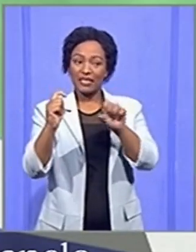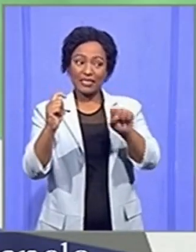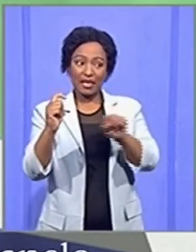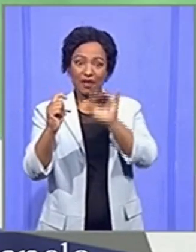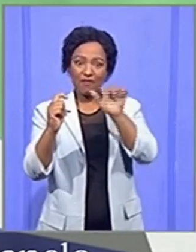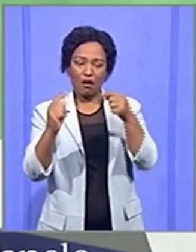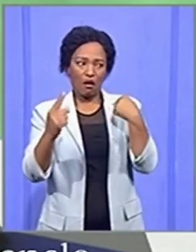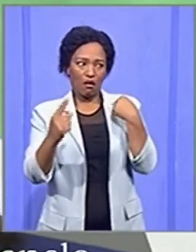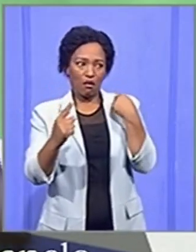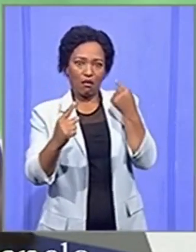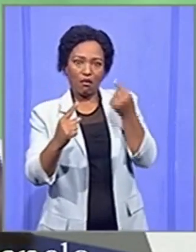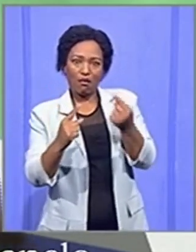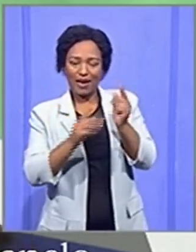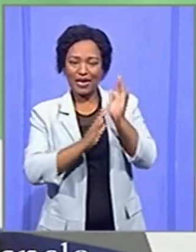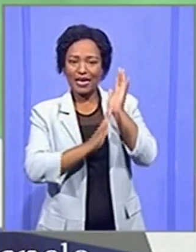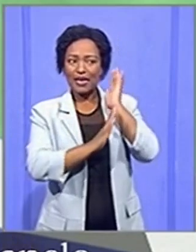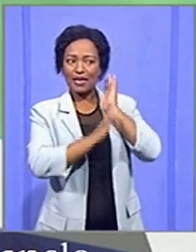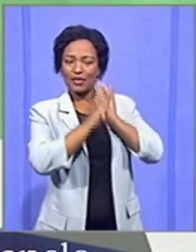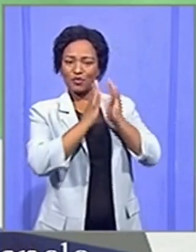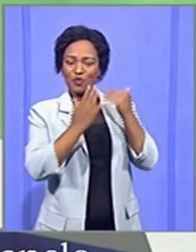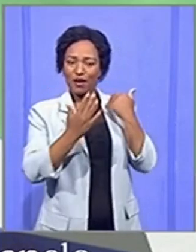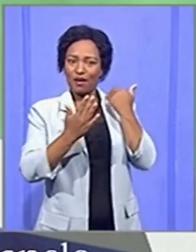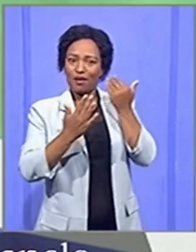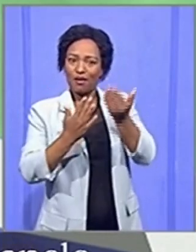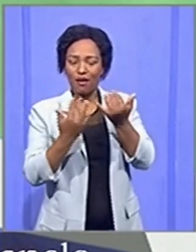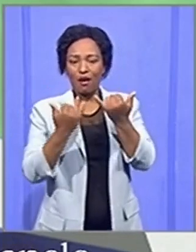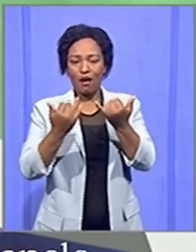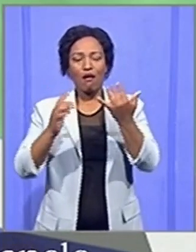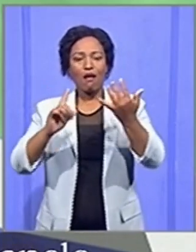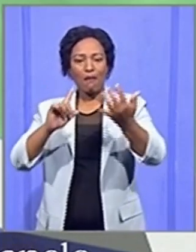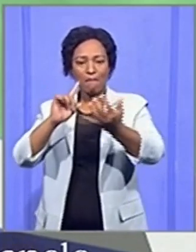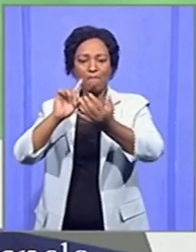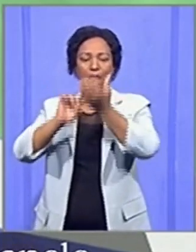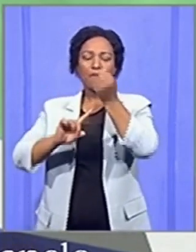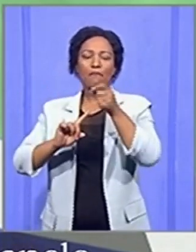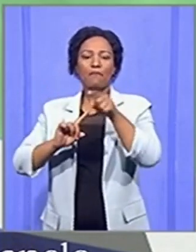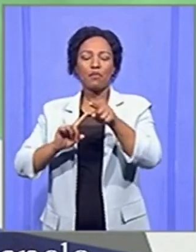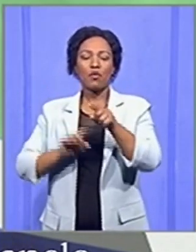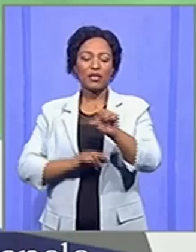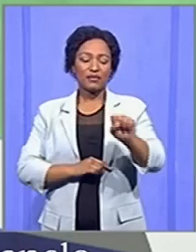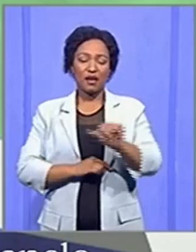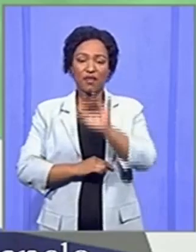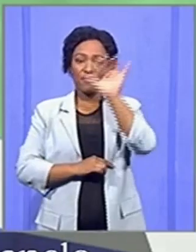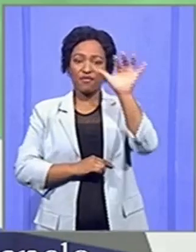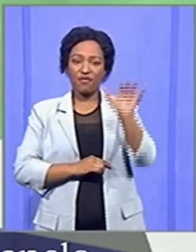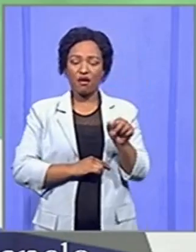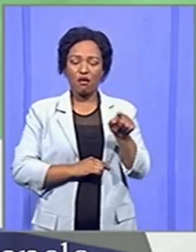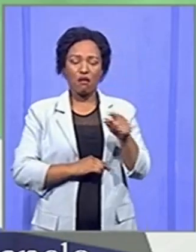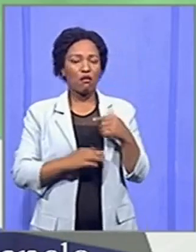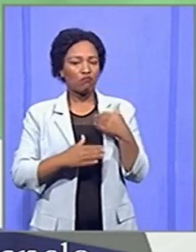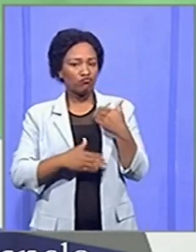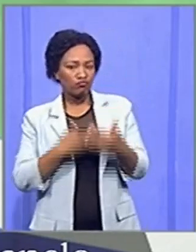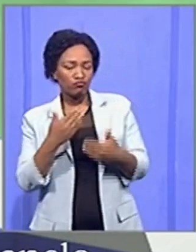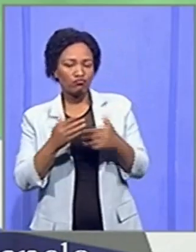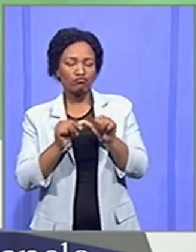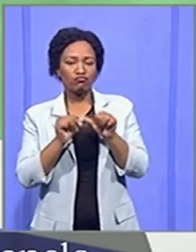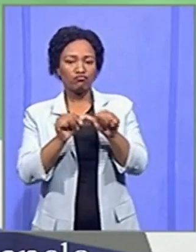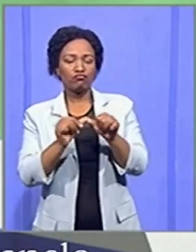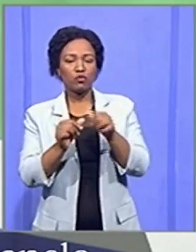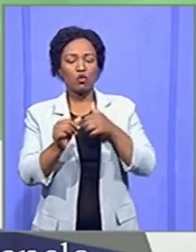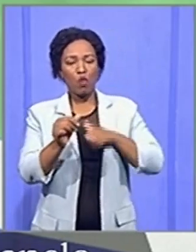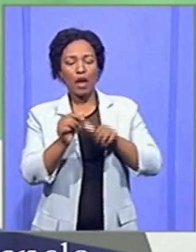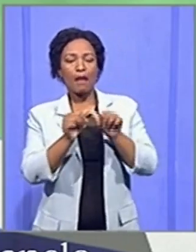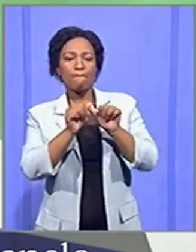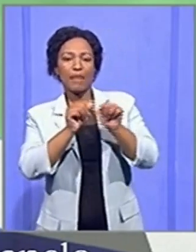It is a milestone in South Africa's ongoing quest for a much better,